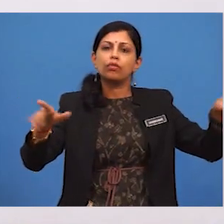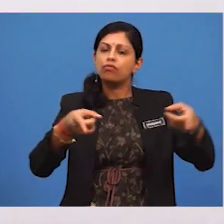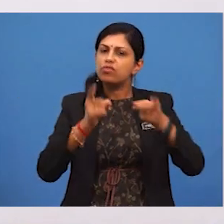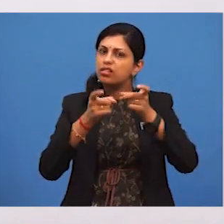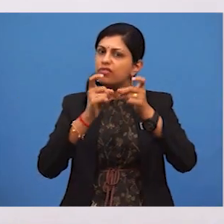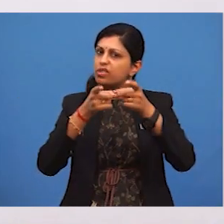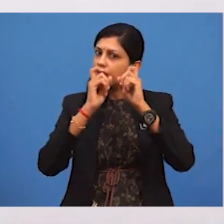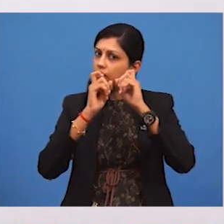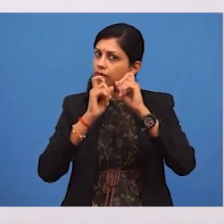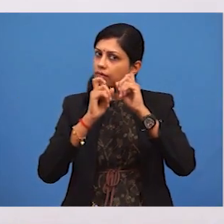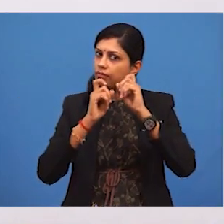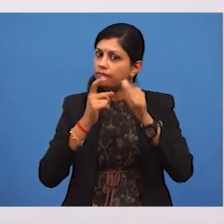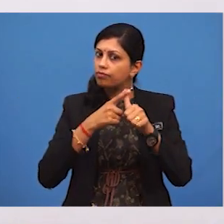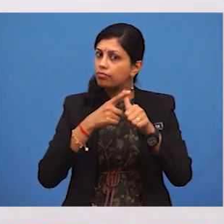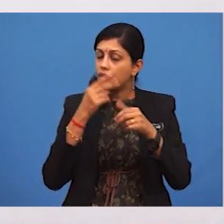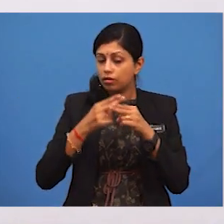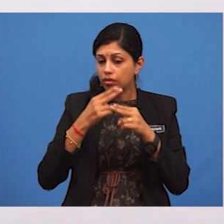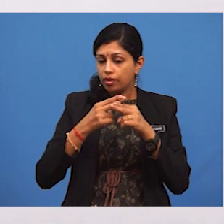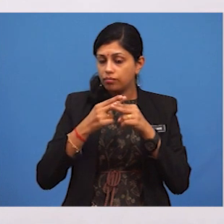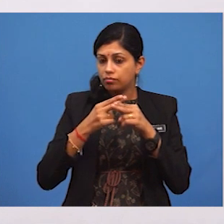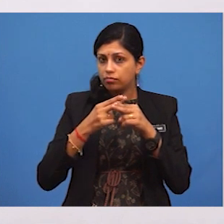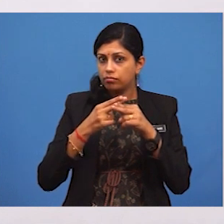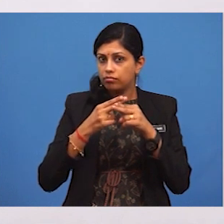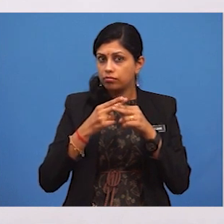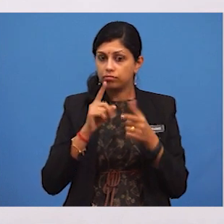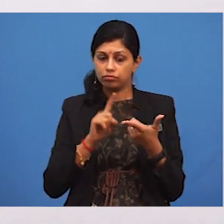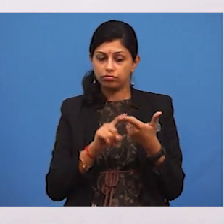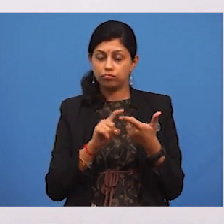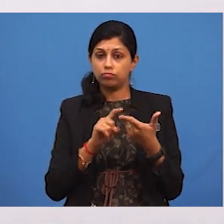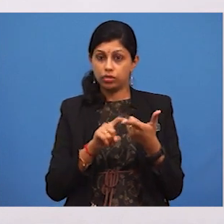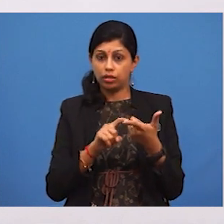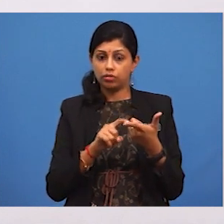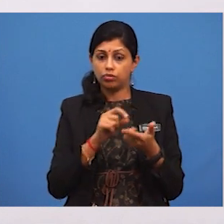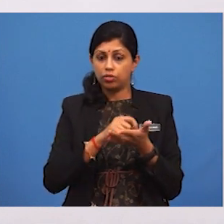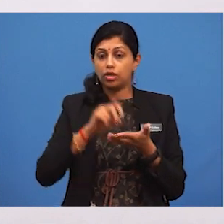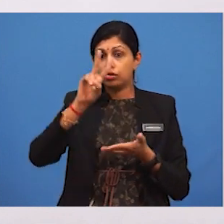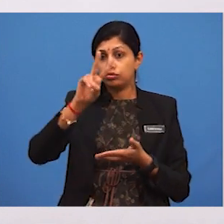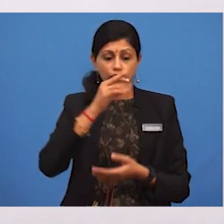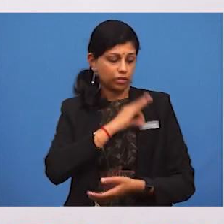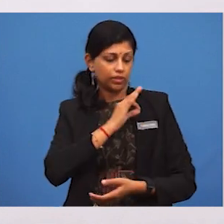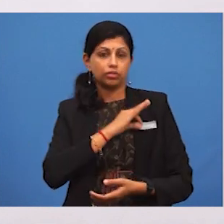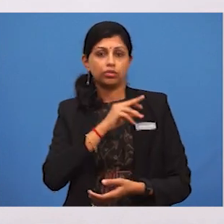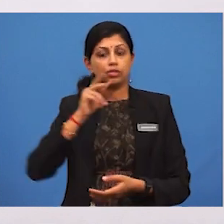Think of a name. Write 2 advantages that you would use later.